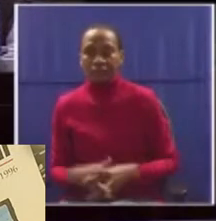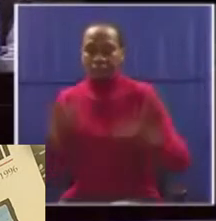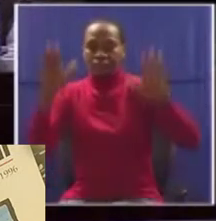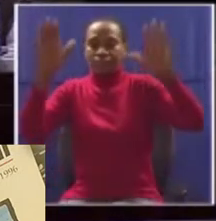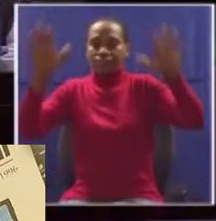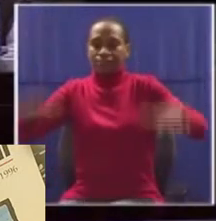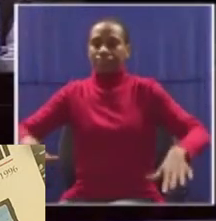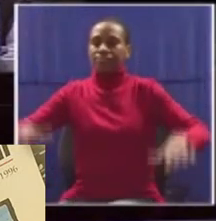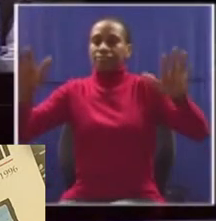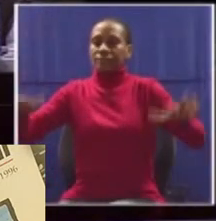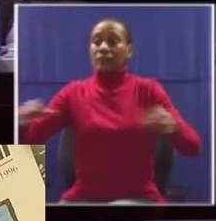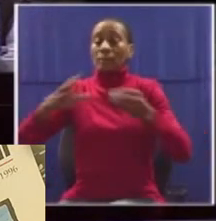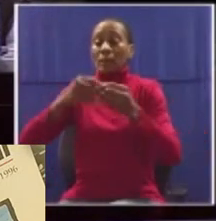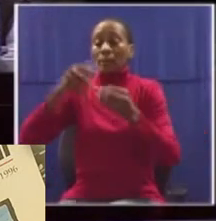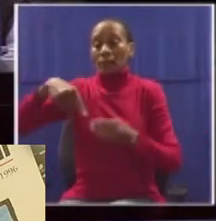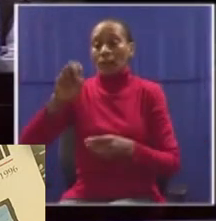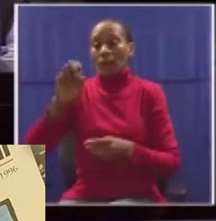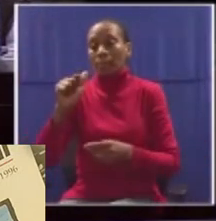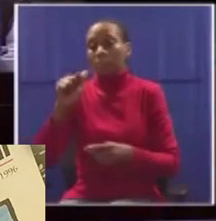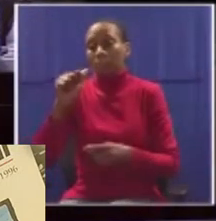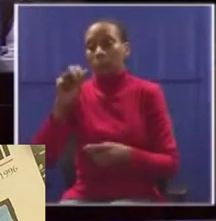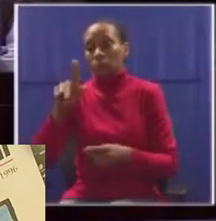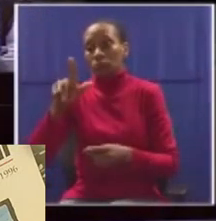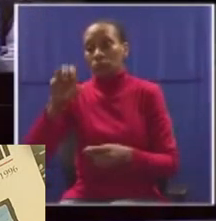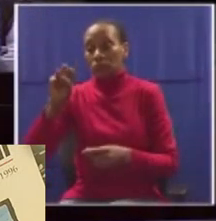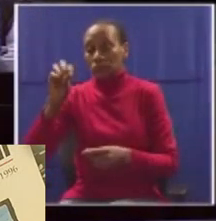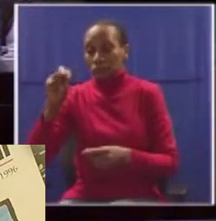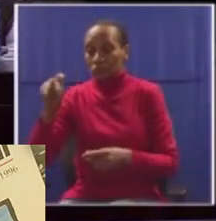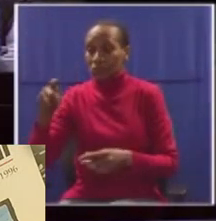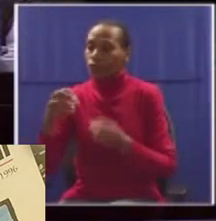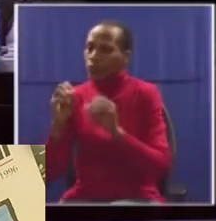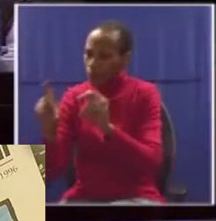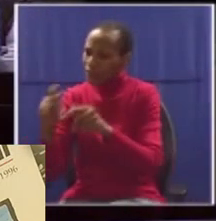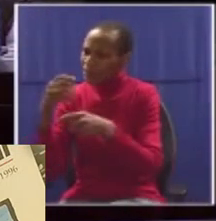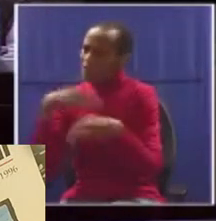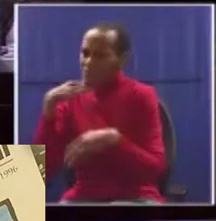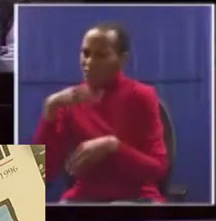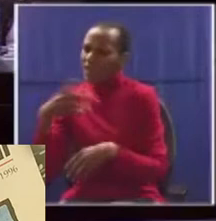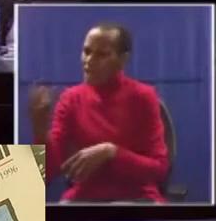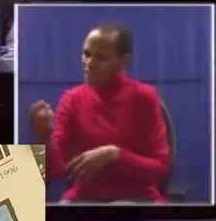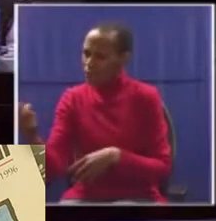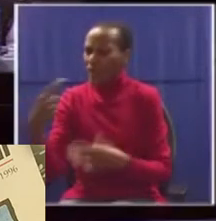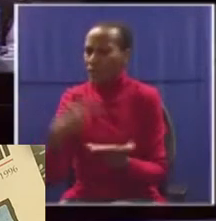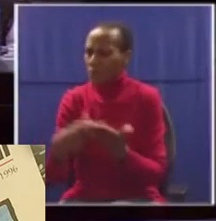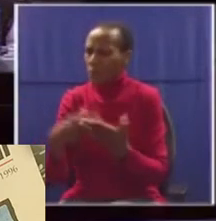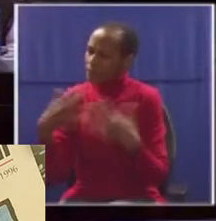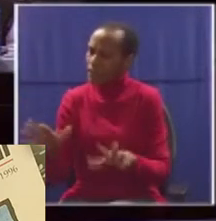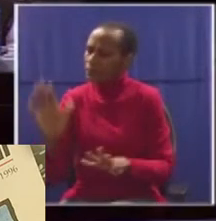honorable Paulson you had the opportunity to debate what order